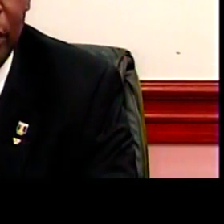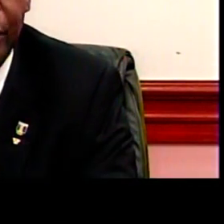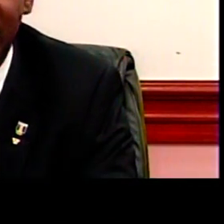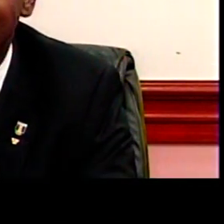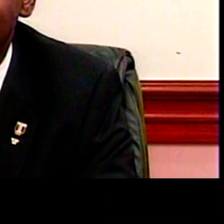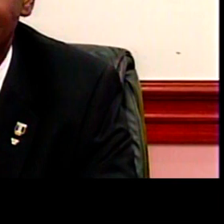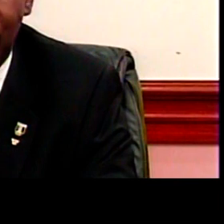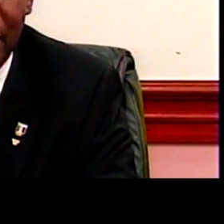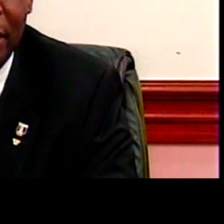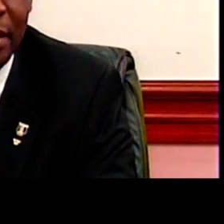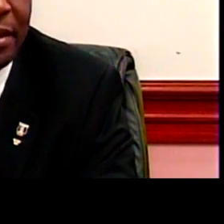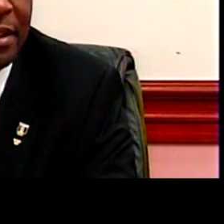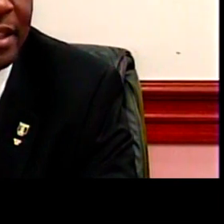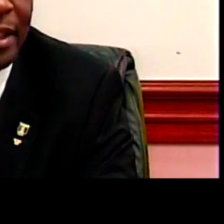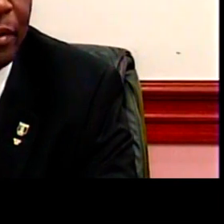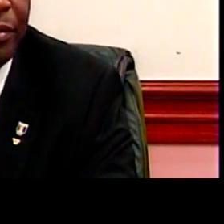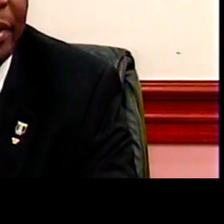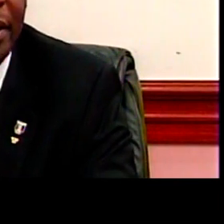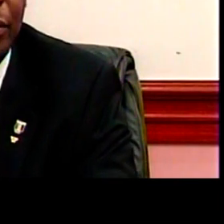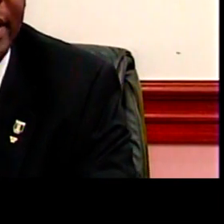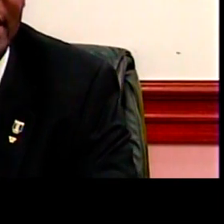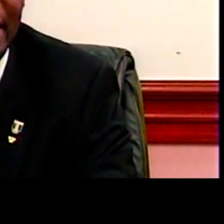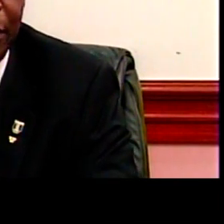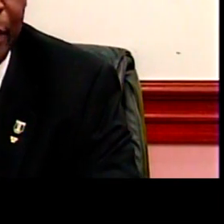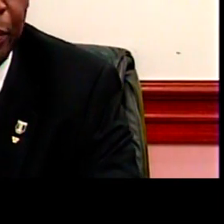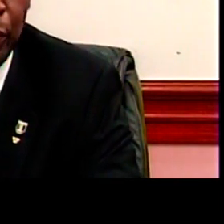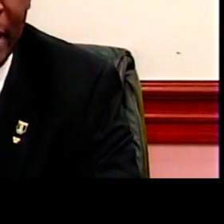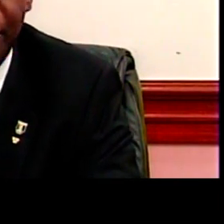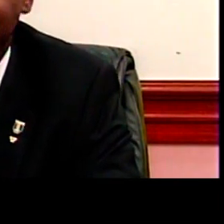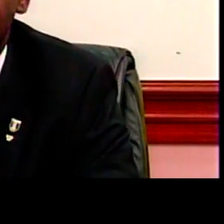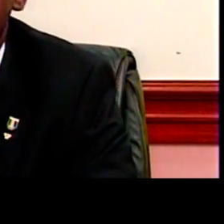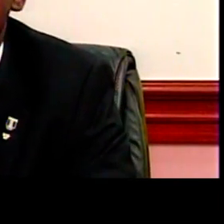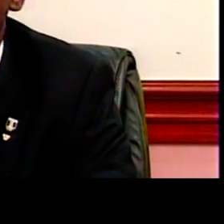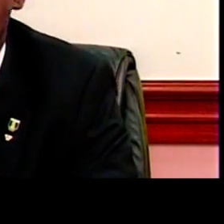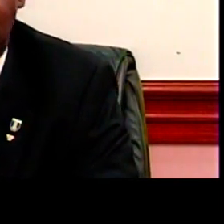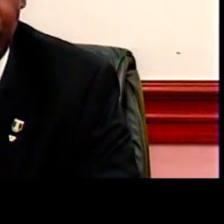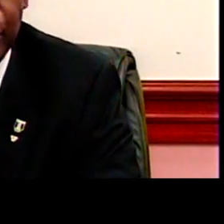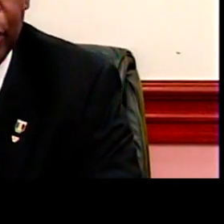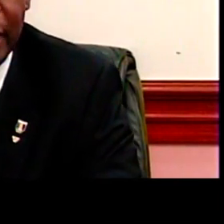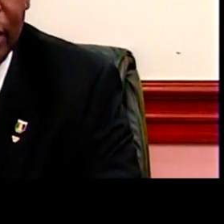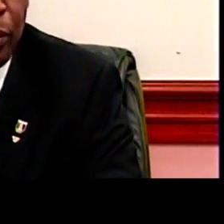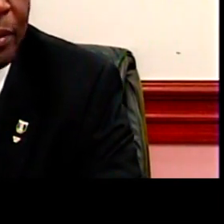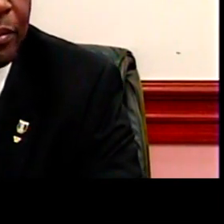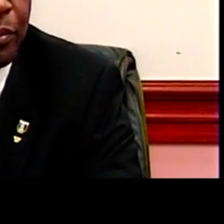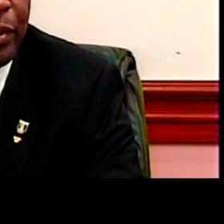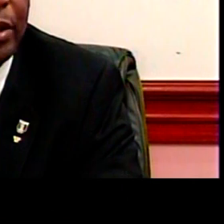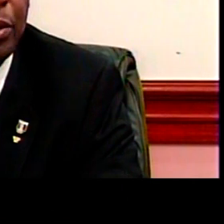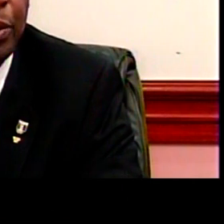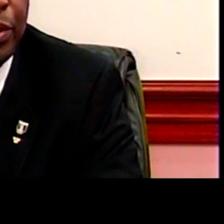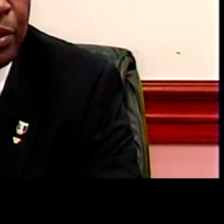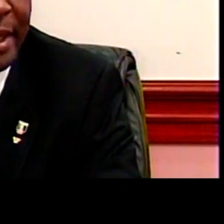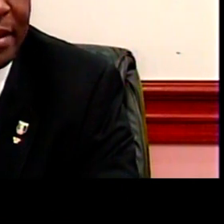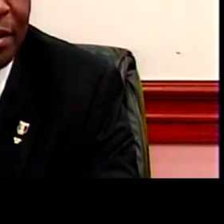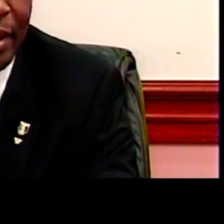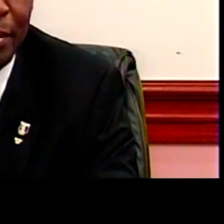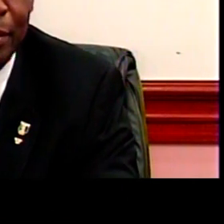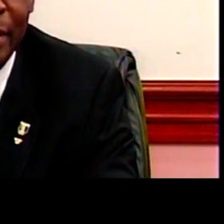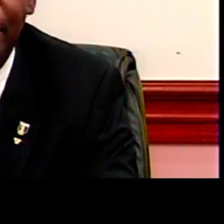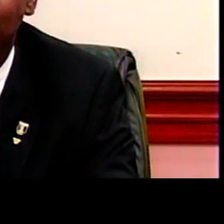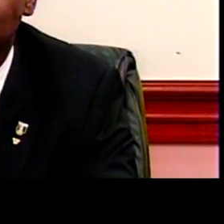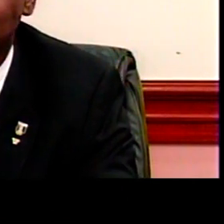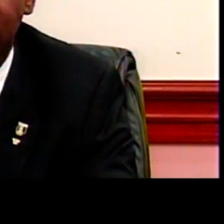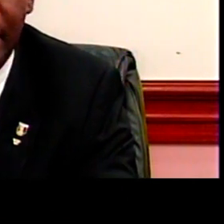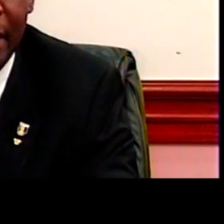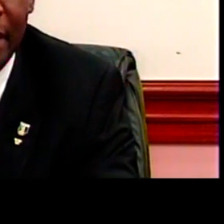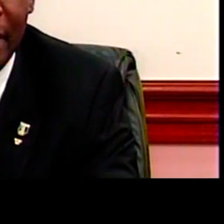along with the intensive counseling designed within the length of the program. Each young person is equipped with the tools to best develop